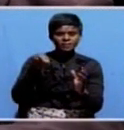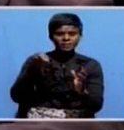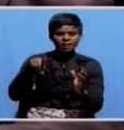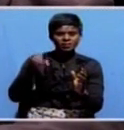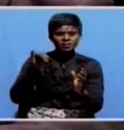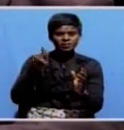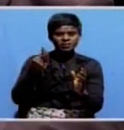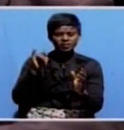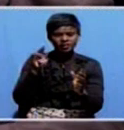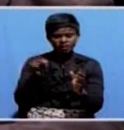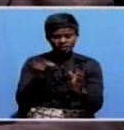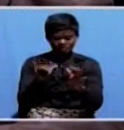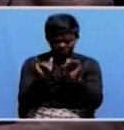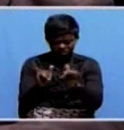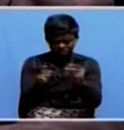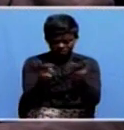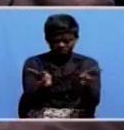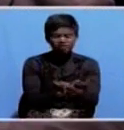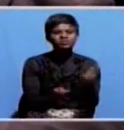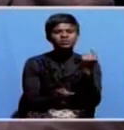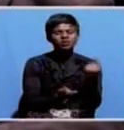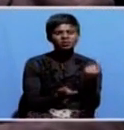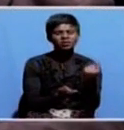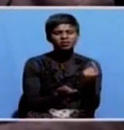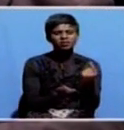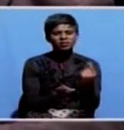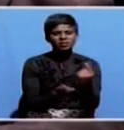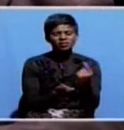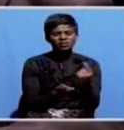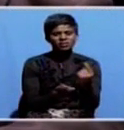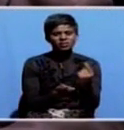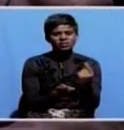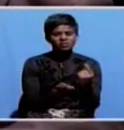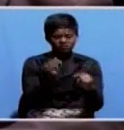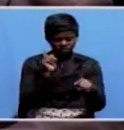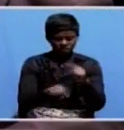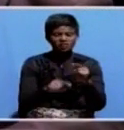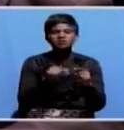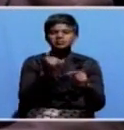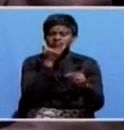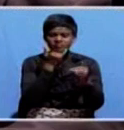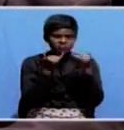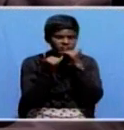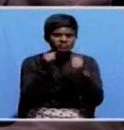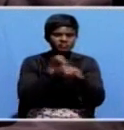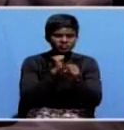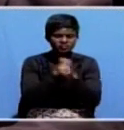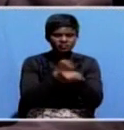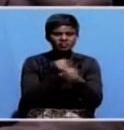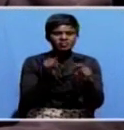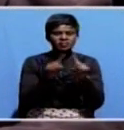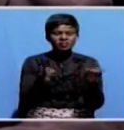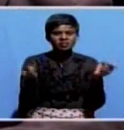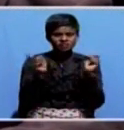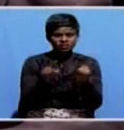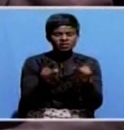stationary in one place, you will not make mistakes. But if you are active, my